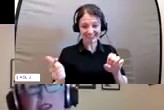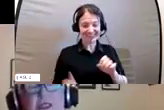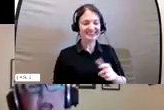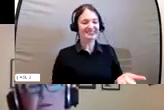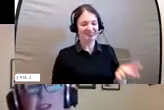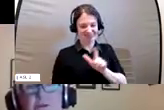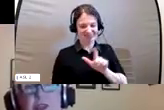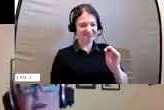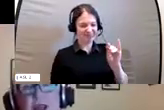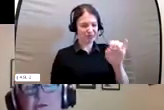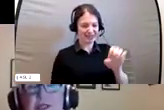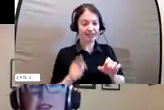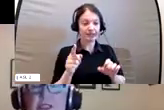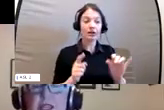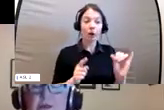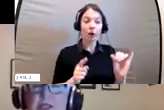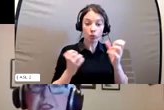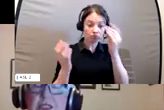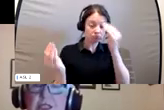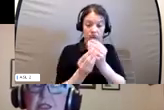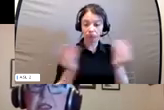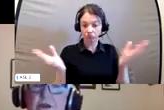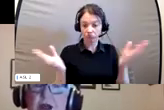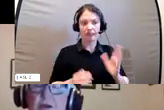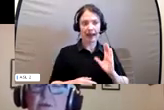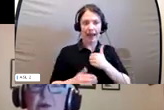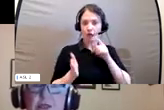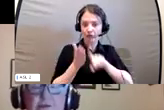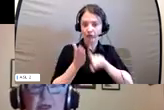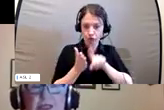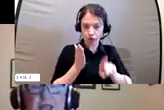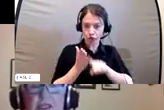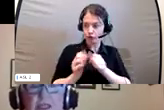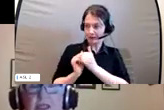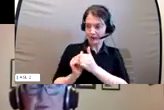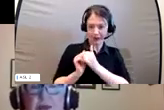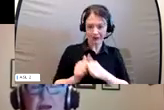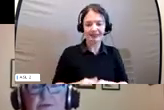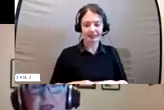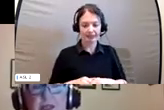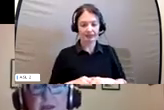We also want to share with you our research. Our research is what